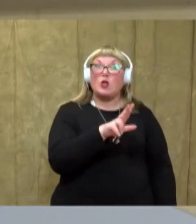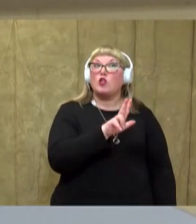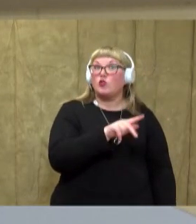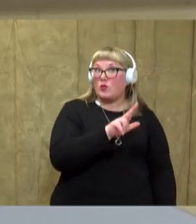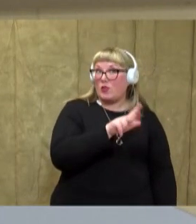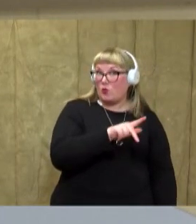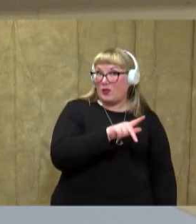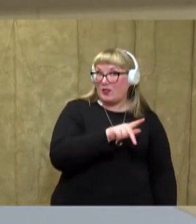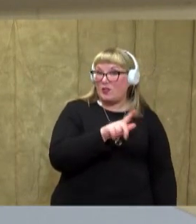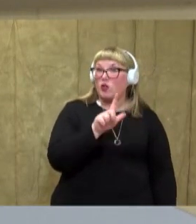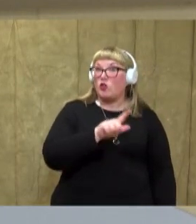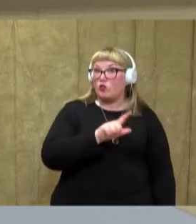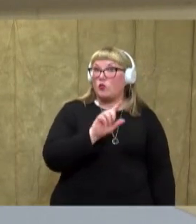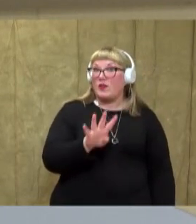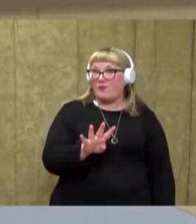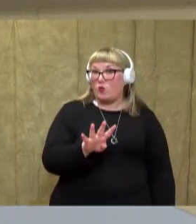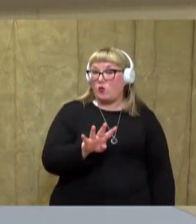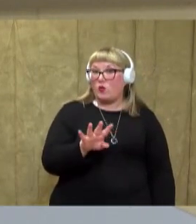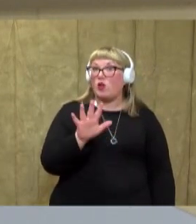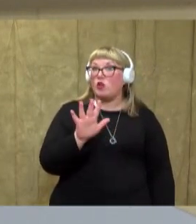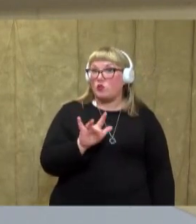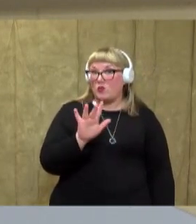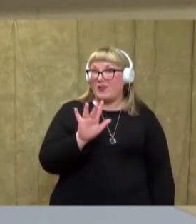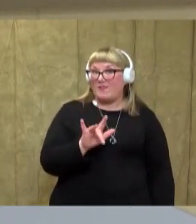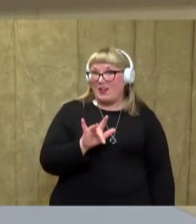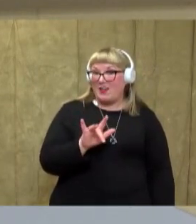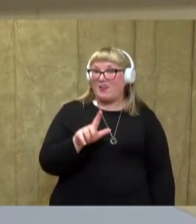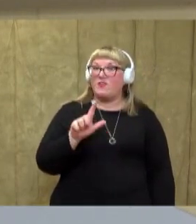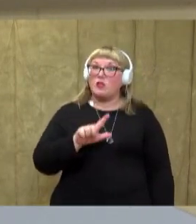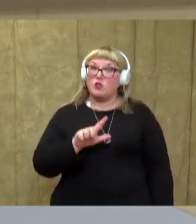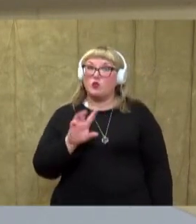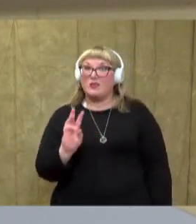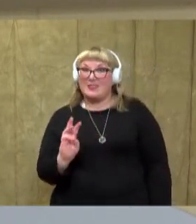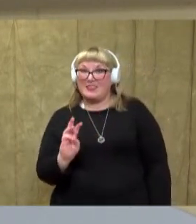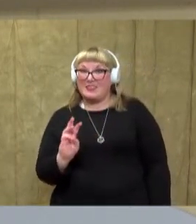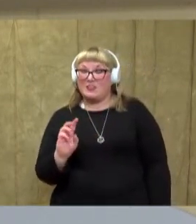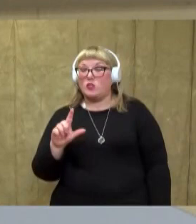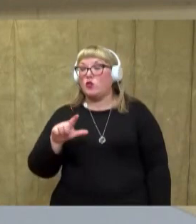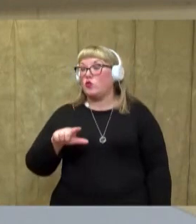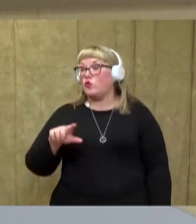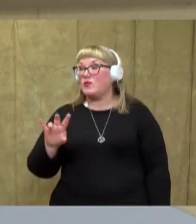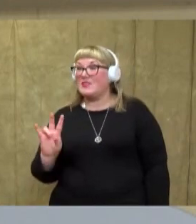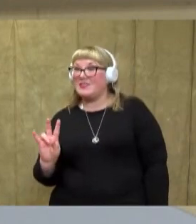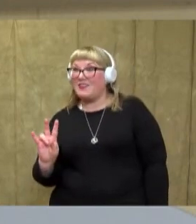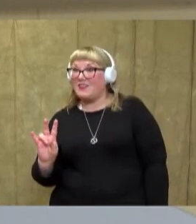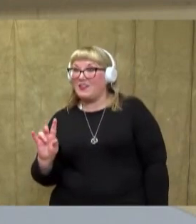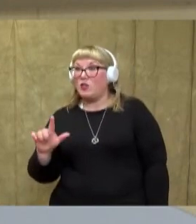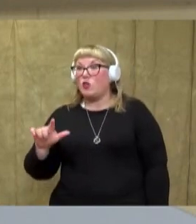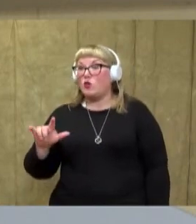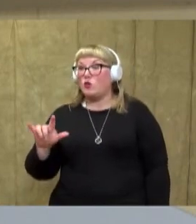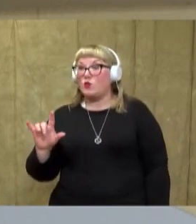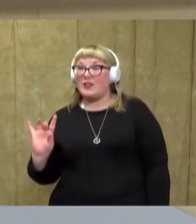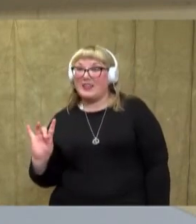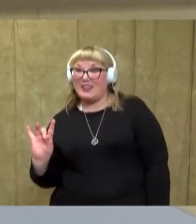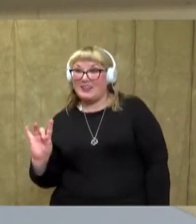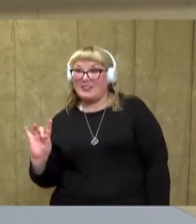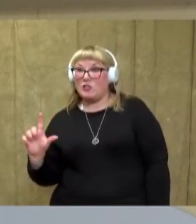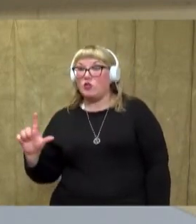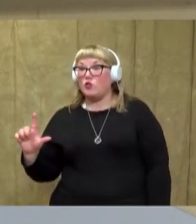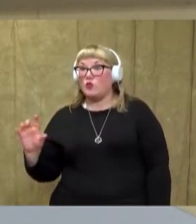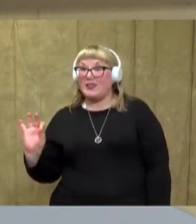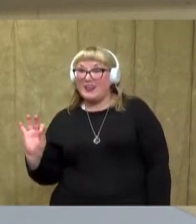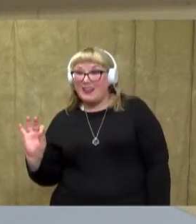22, 23, 24, 25, 26, 27,